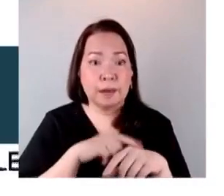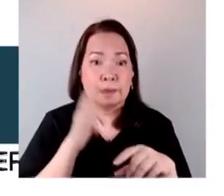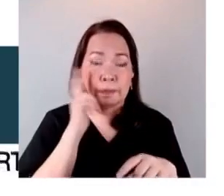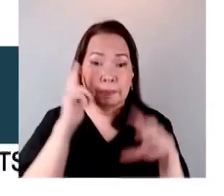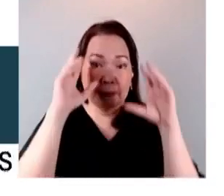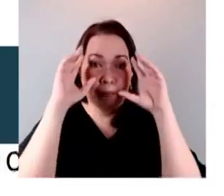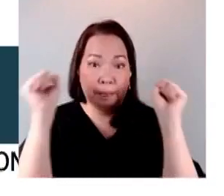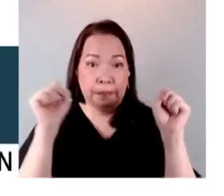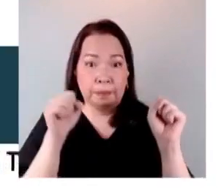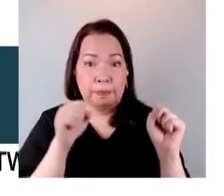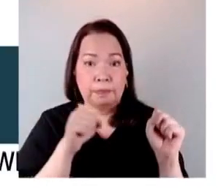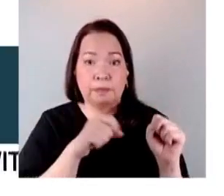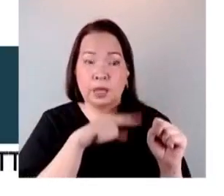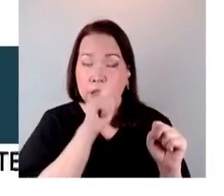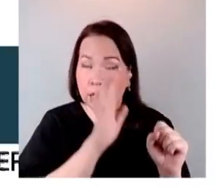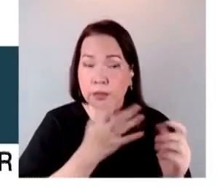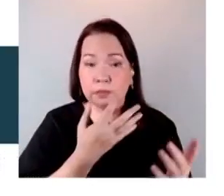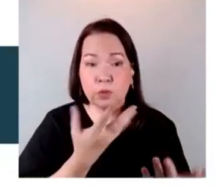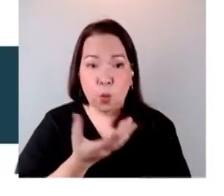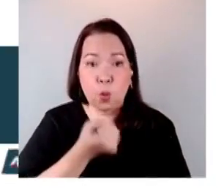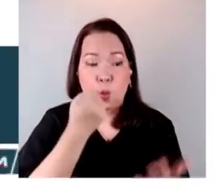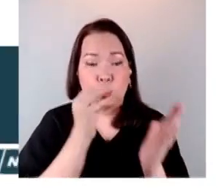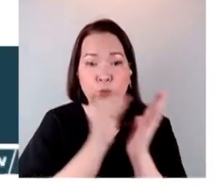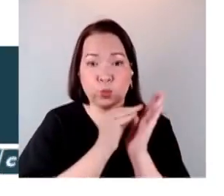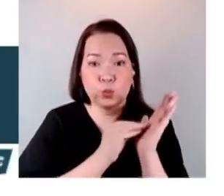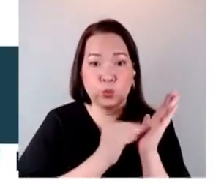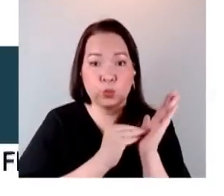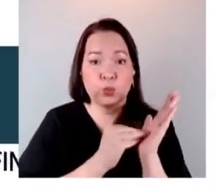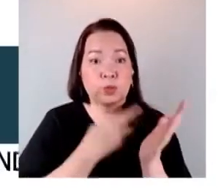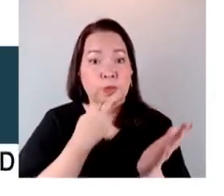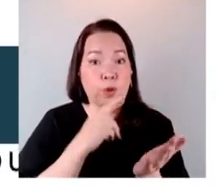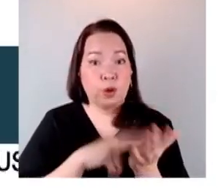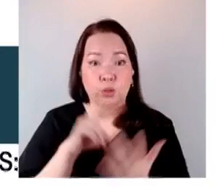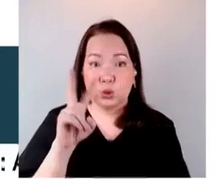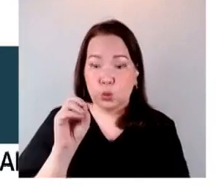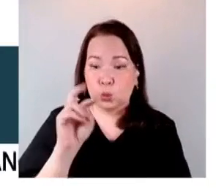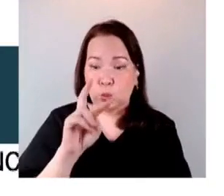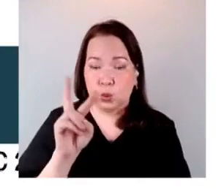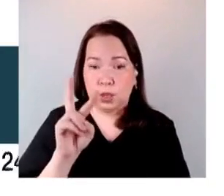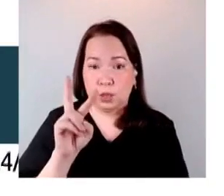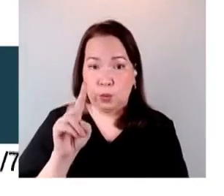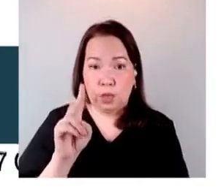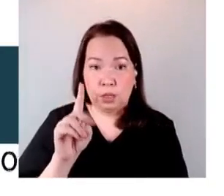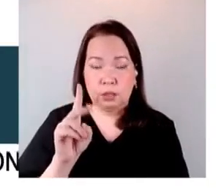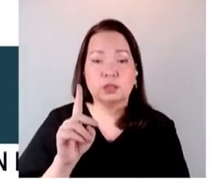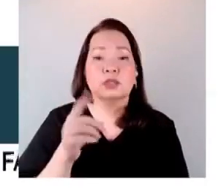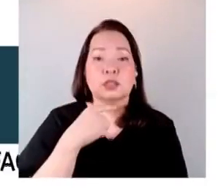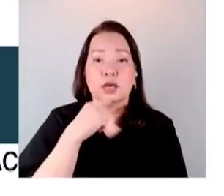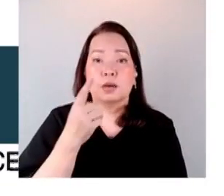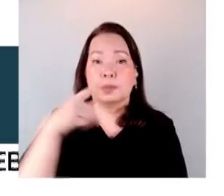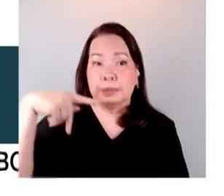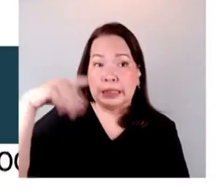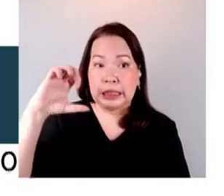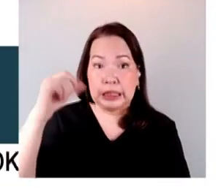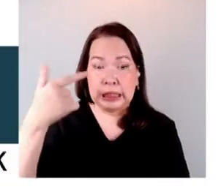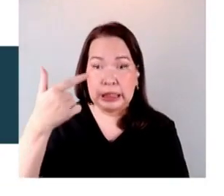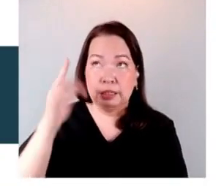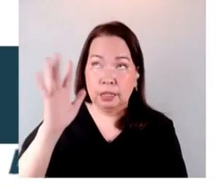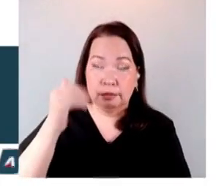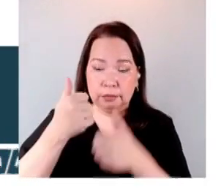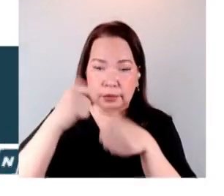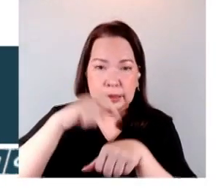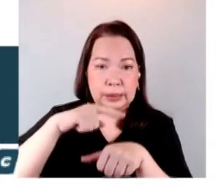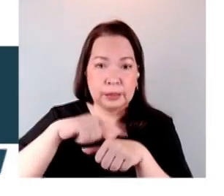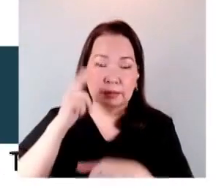In their own accomplishment report in 2021, the PCGG under Duterte lists civil